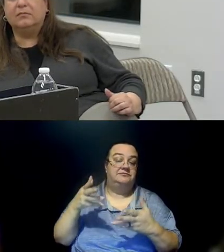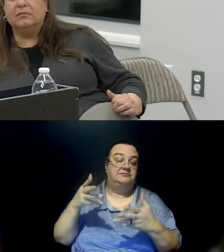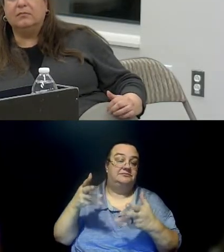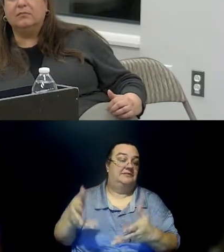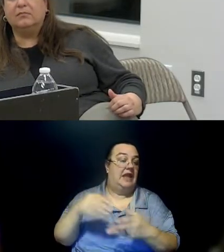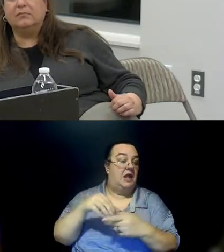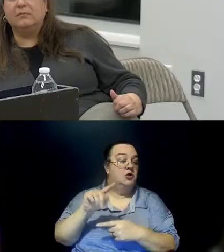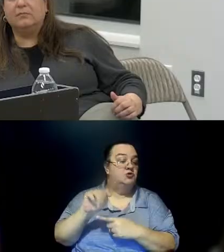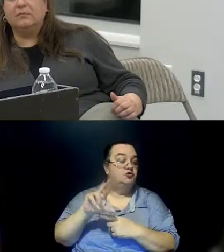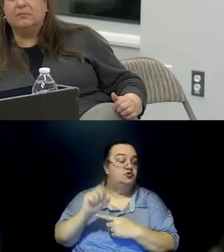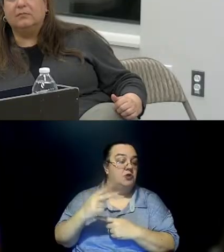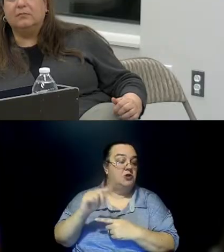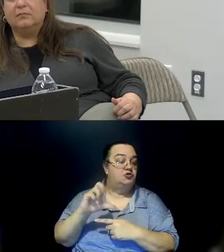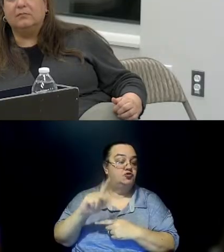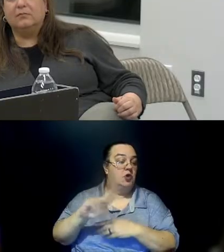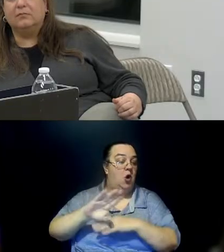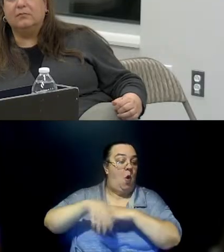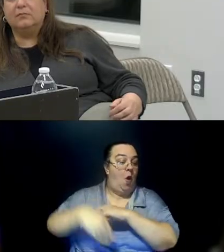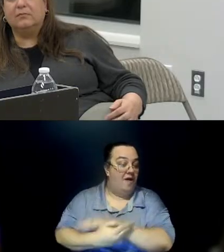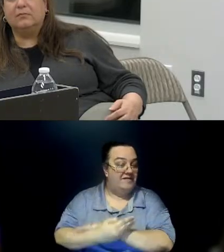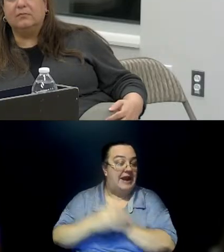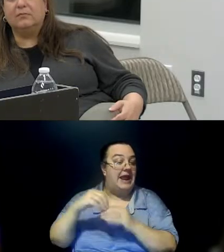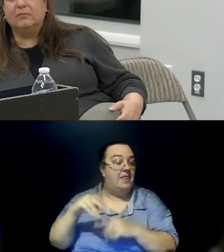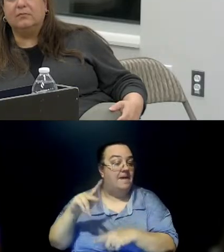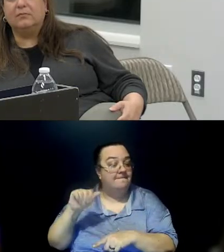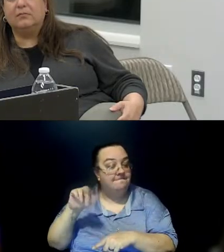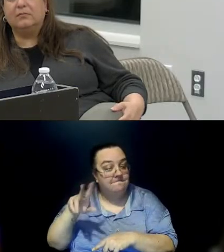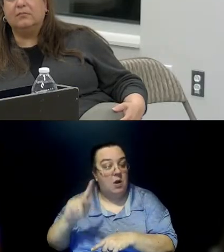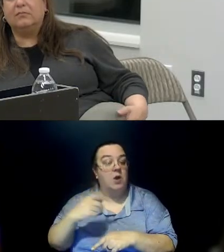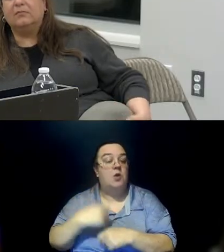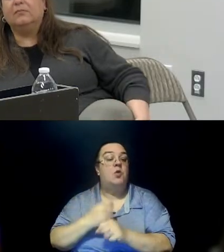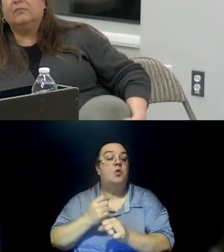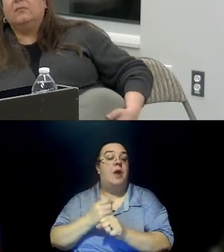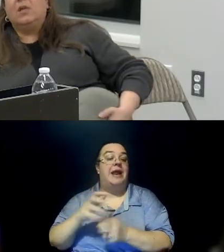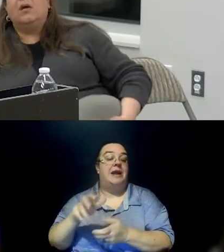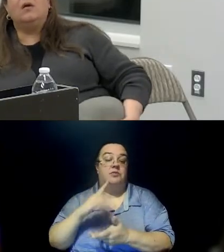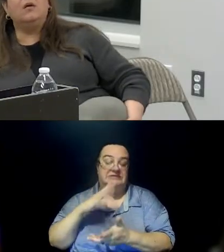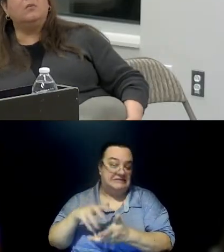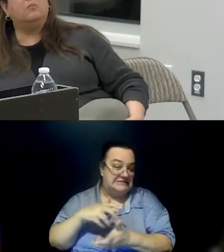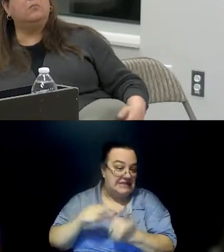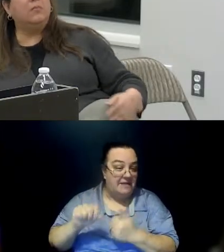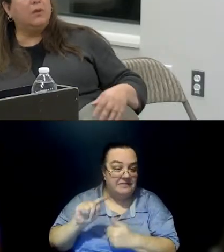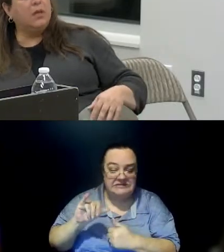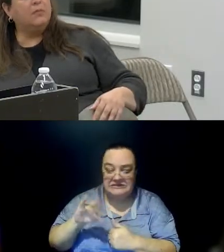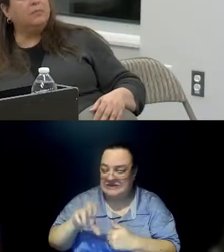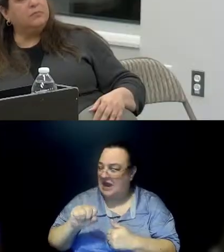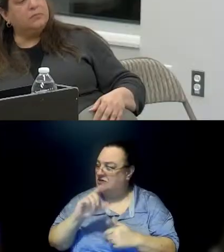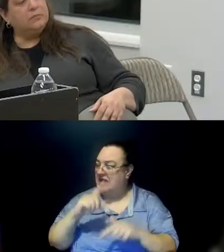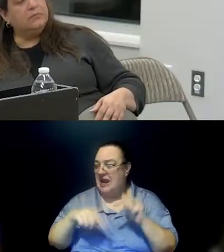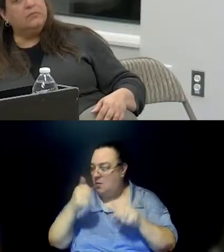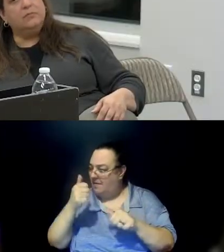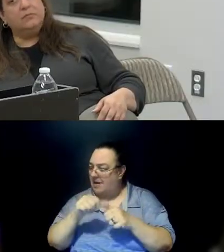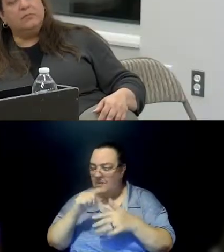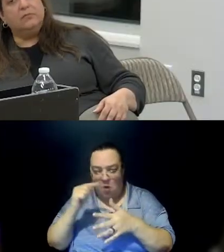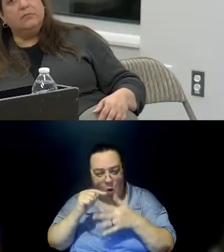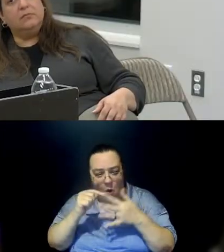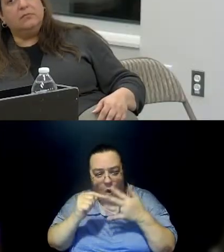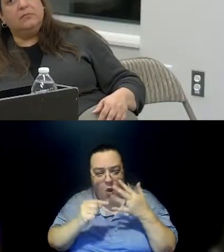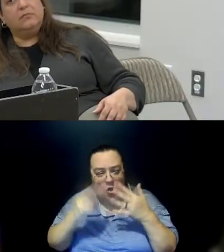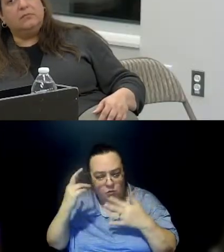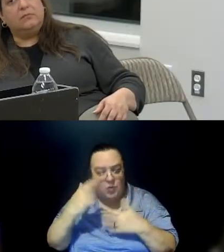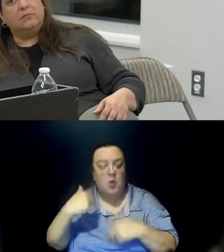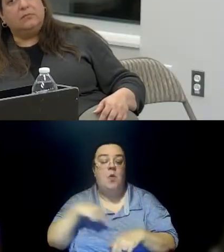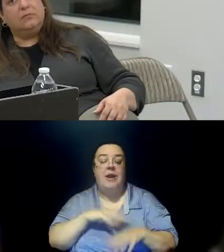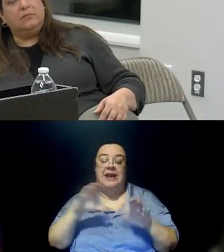overnight in the park. It was creating damaging tires. I don't remember all the reasons. We did it for